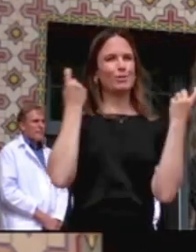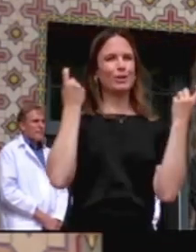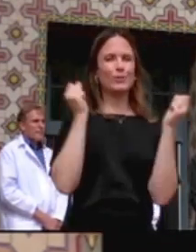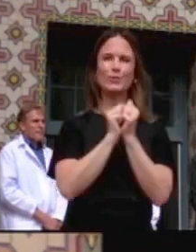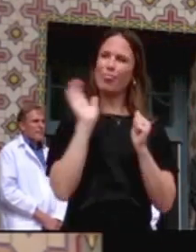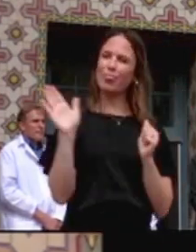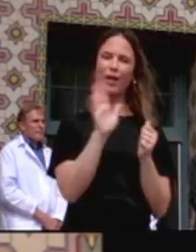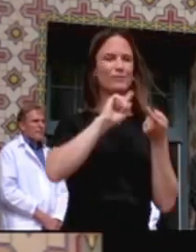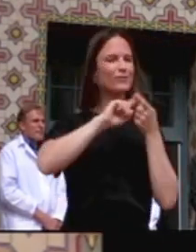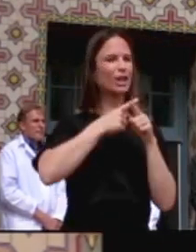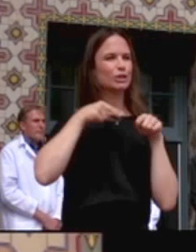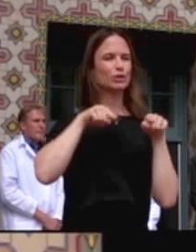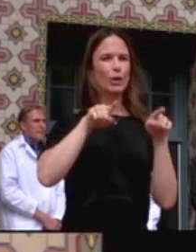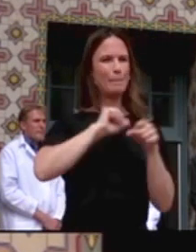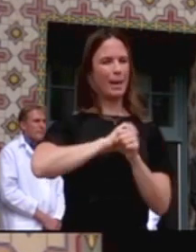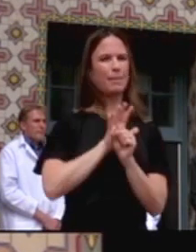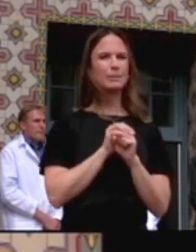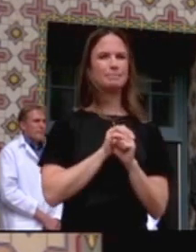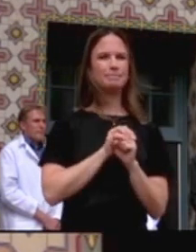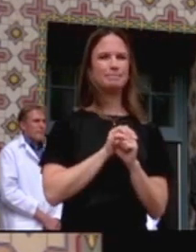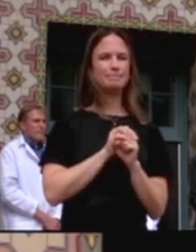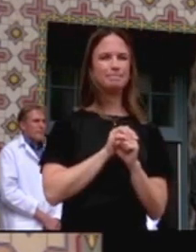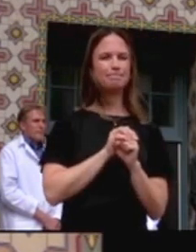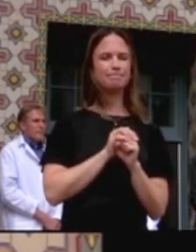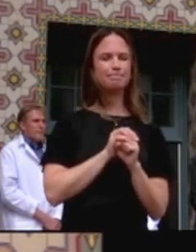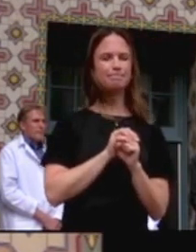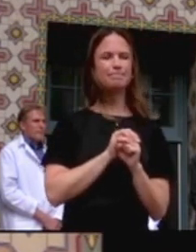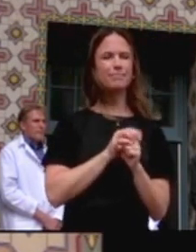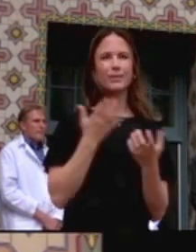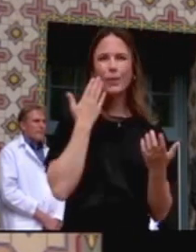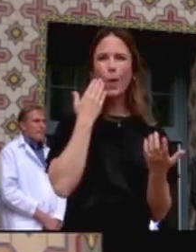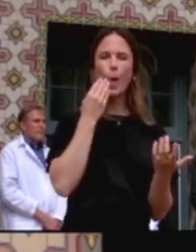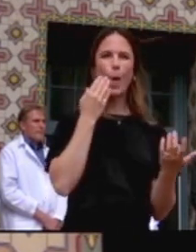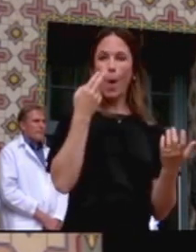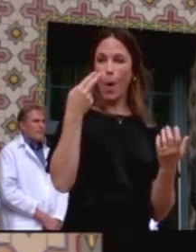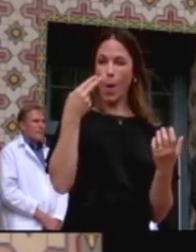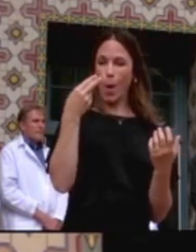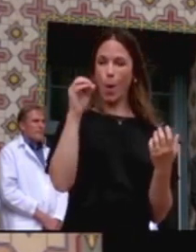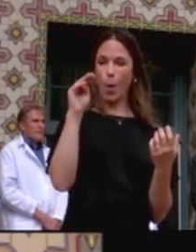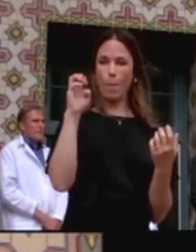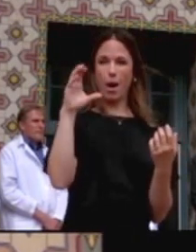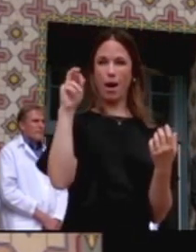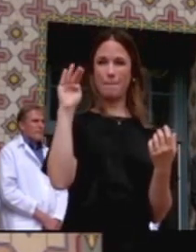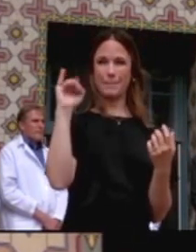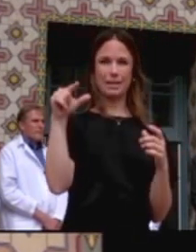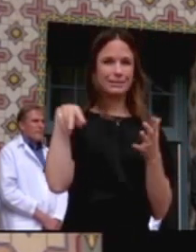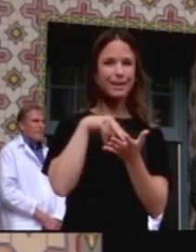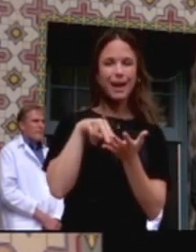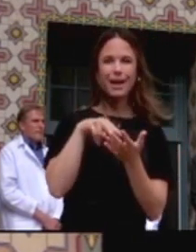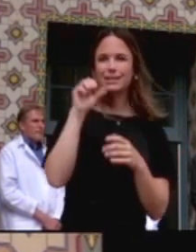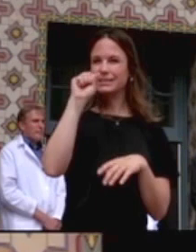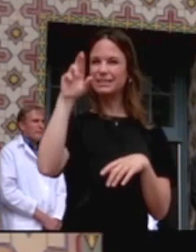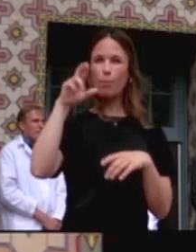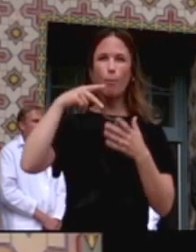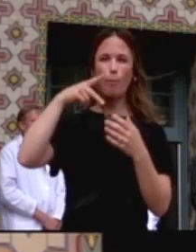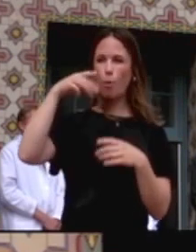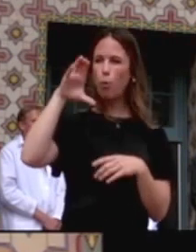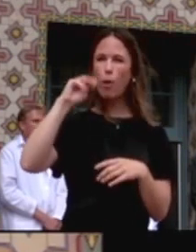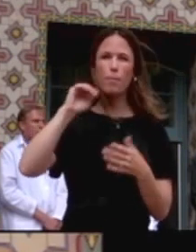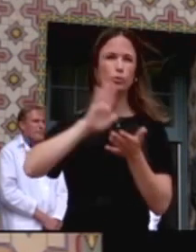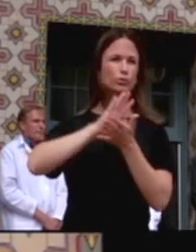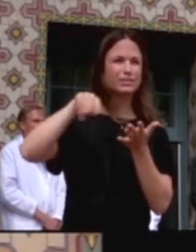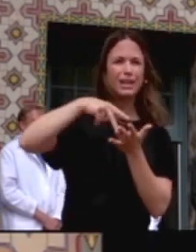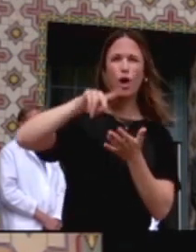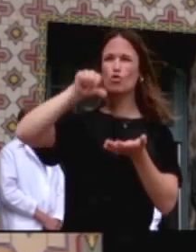celebrations with their friends during the pandemic. Events like homecoming, senior prom, school dances, and